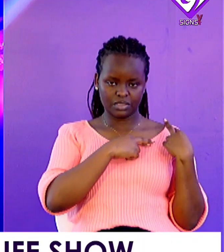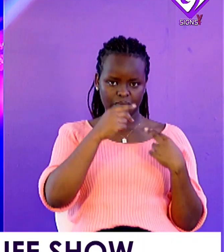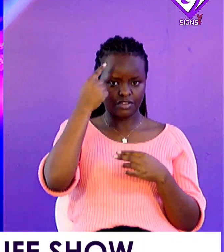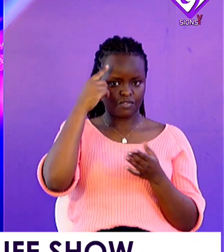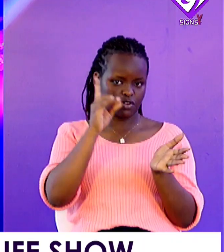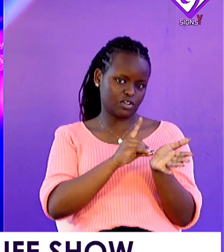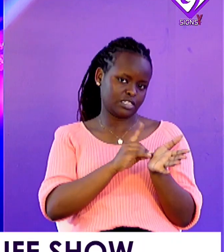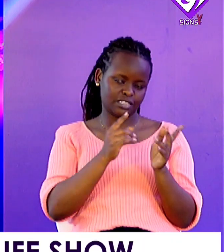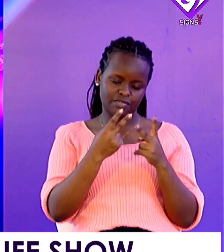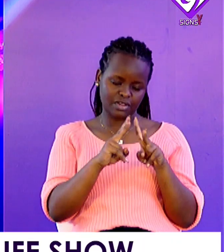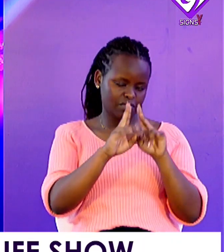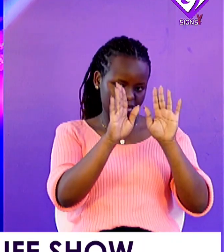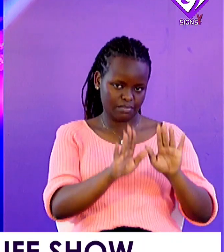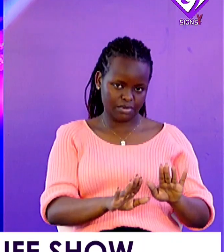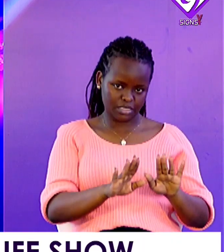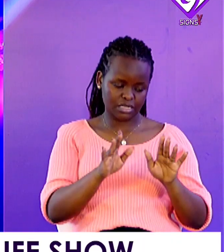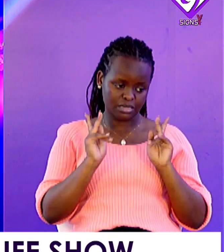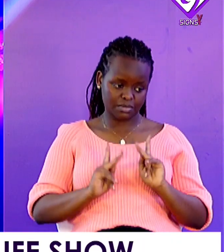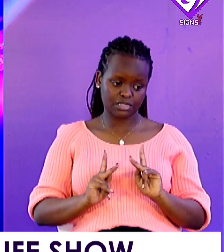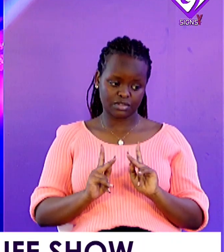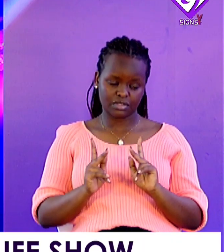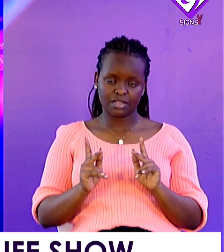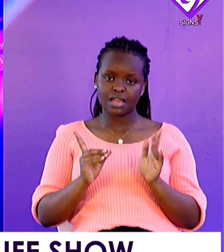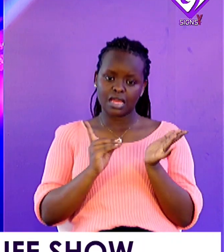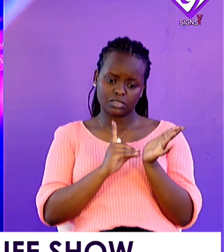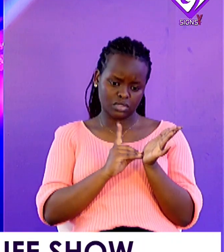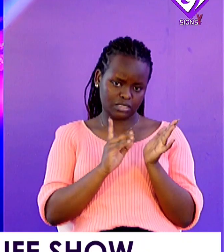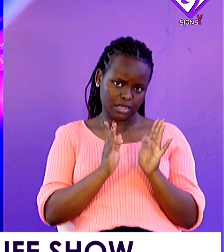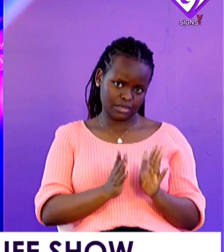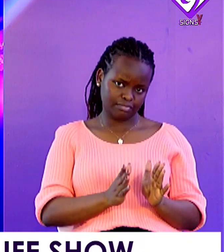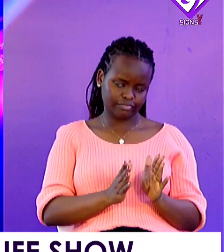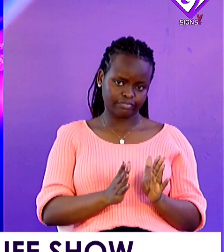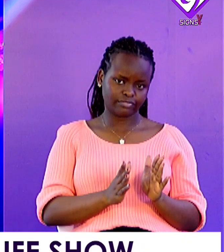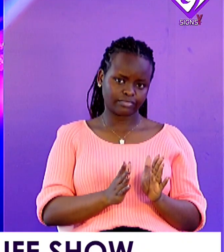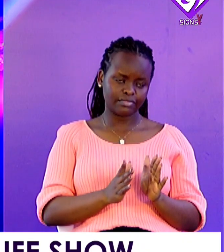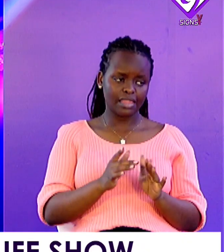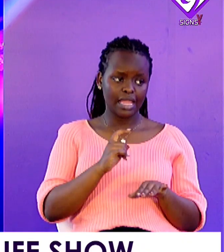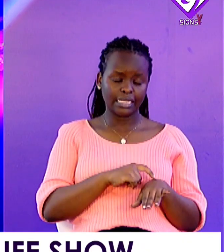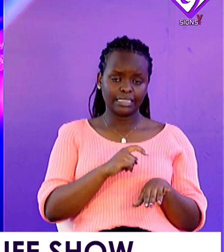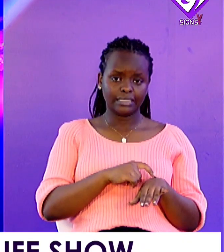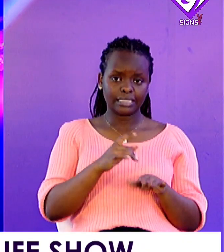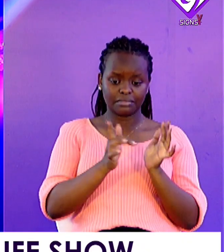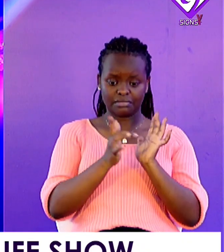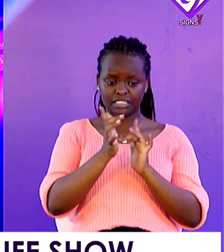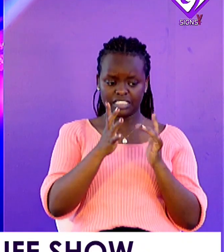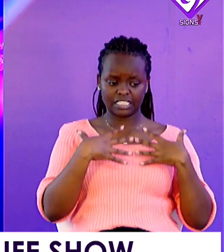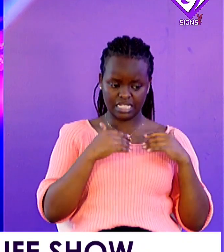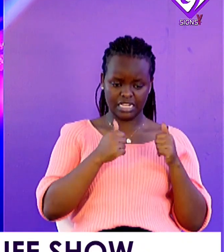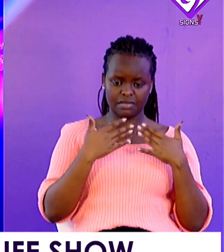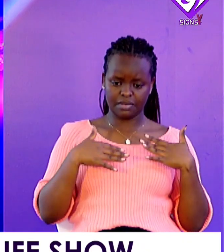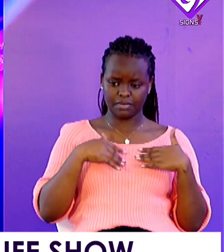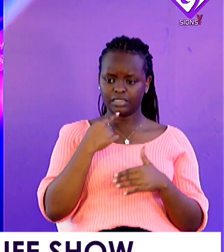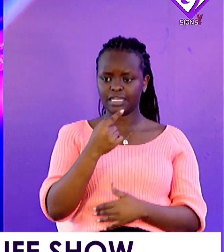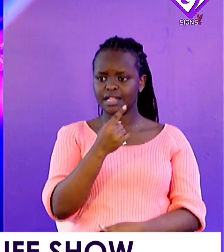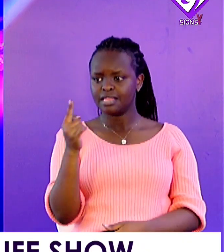When we read the Bible, we know somebody like Luke was a doctor. Okay. And even when Jesus healed people, he told them